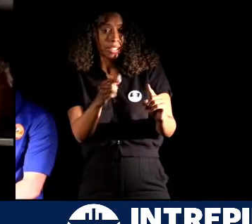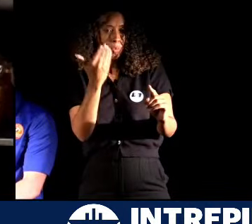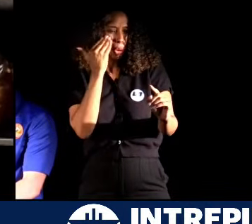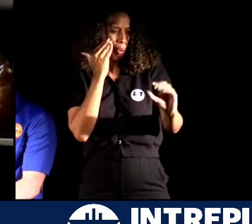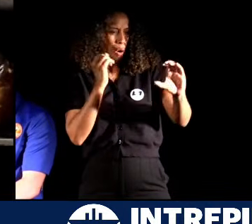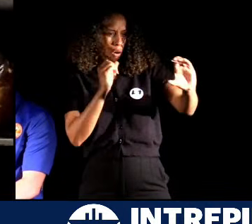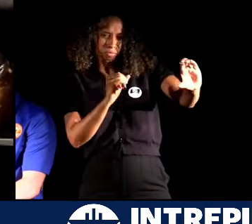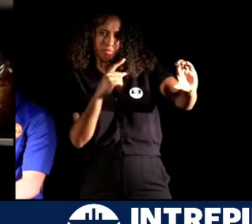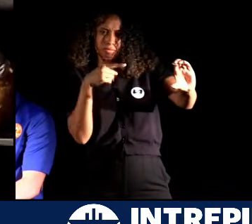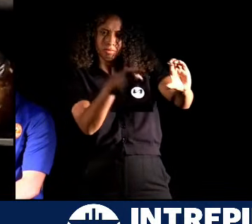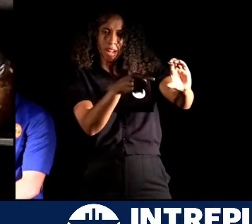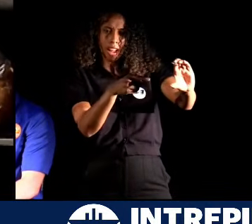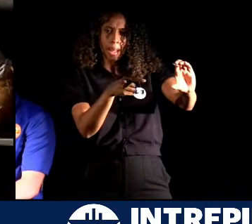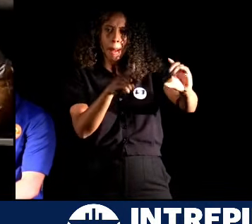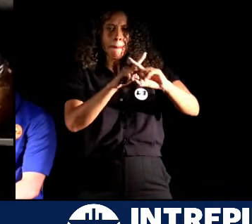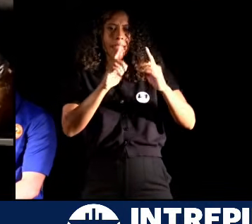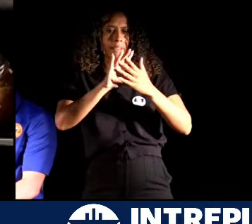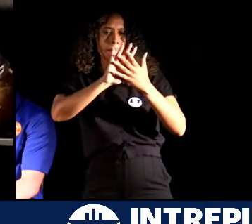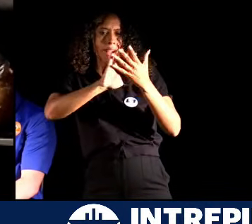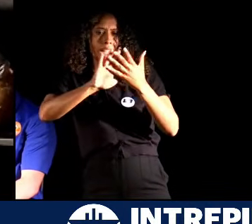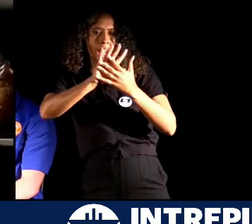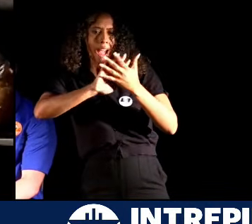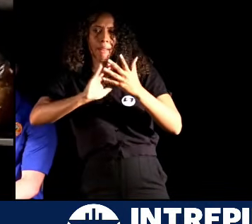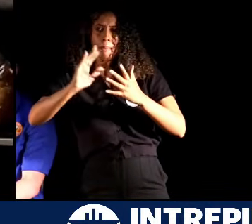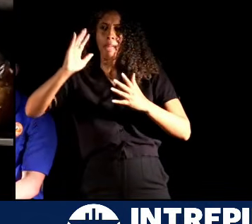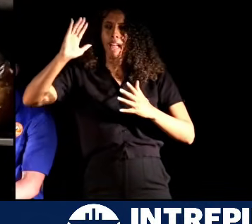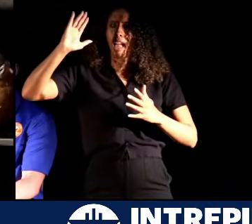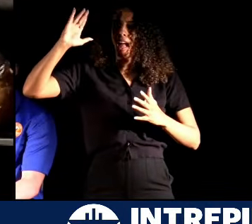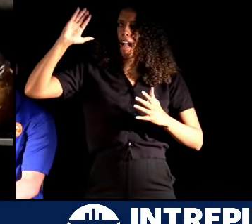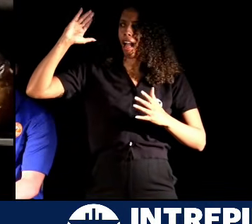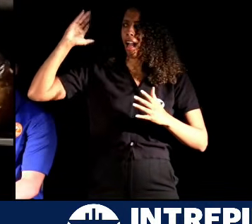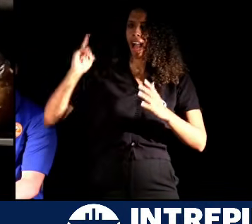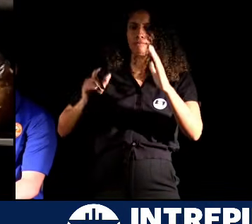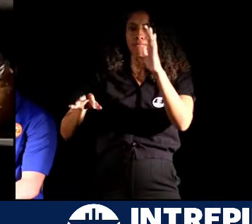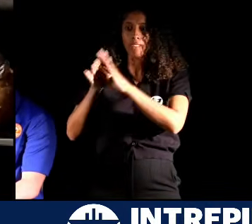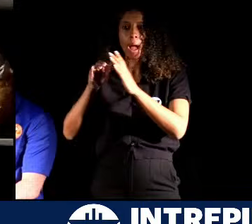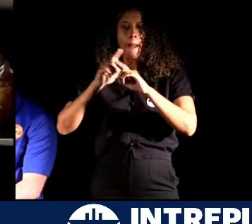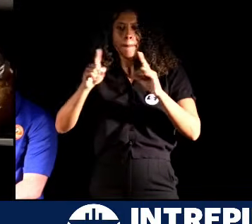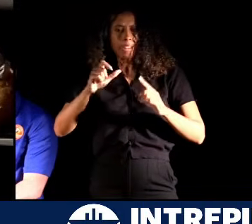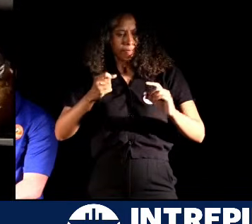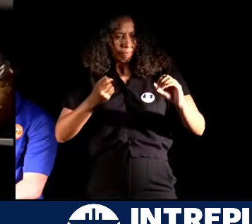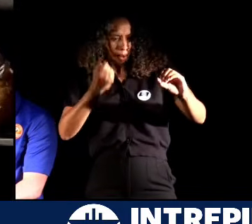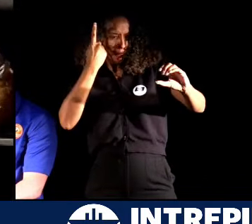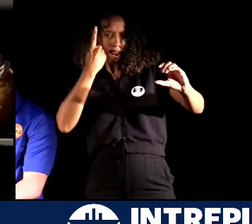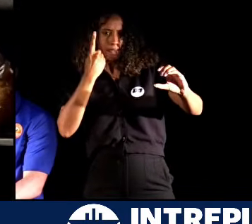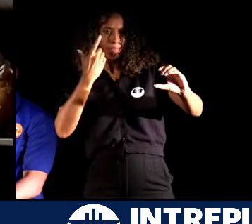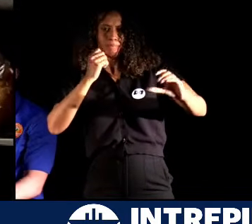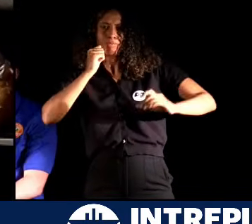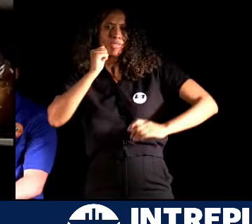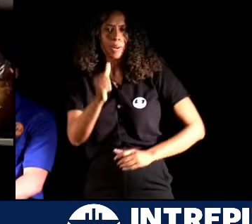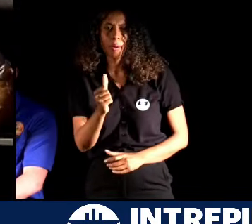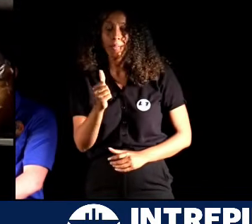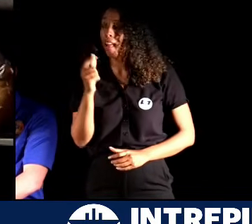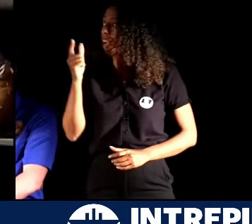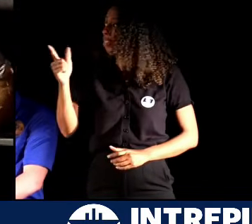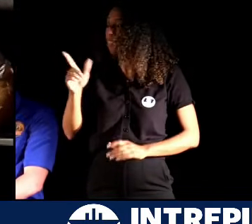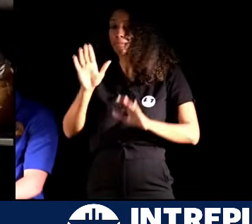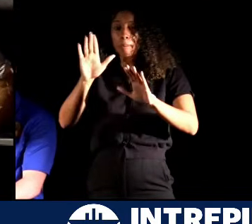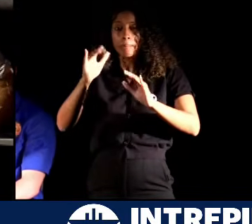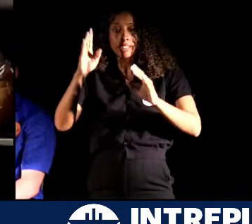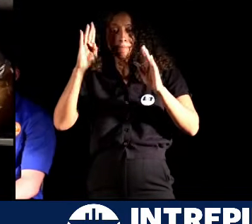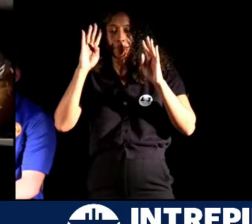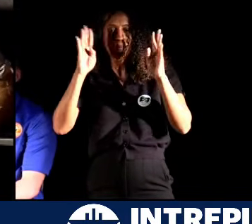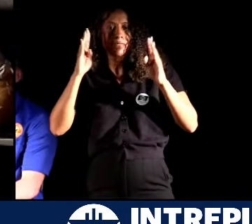are mysteries. They were discovered decades and decades ago, but we don't really understand them. And these phenomena are not unique